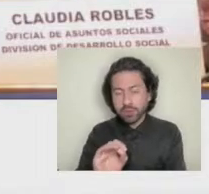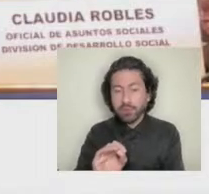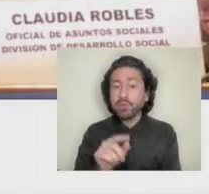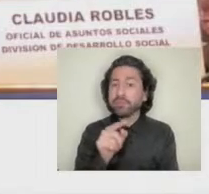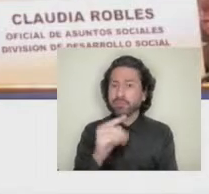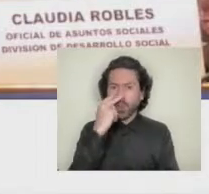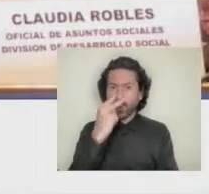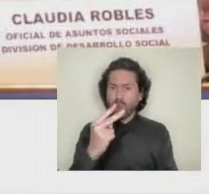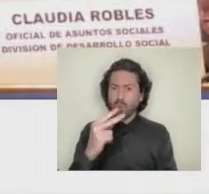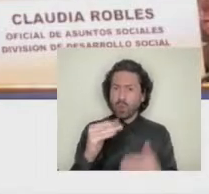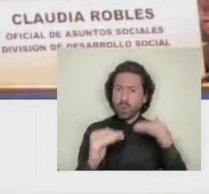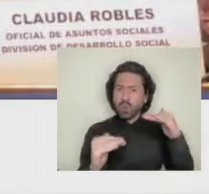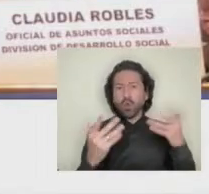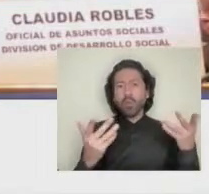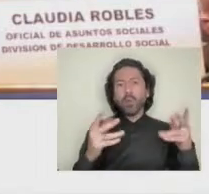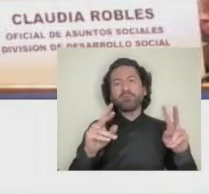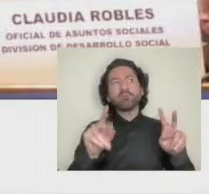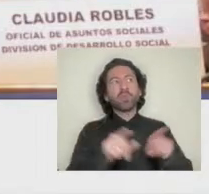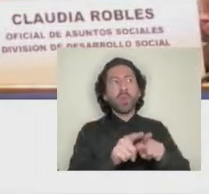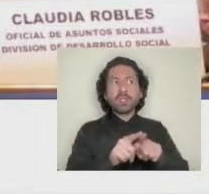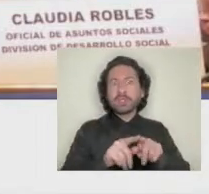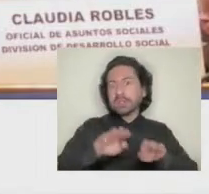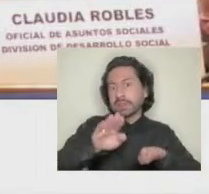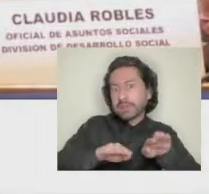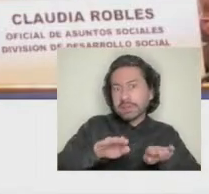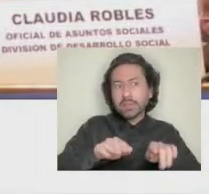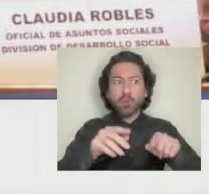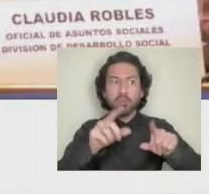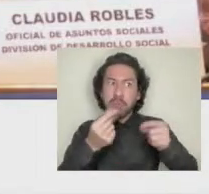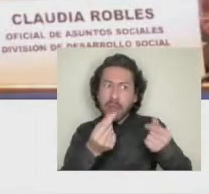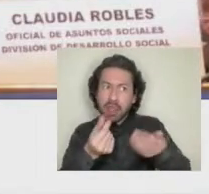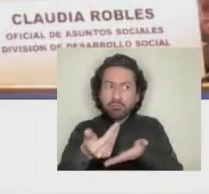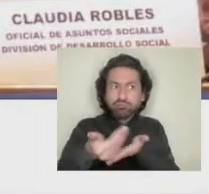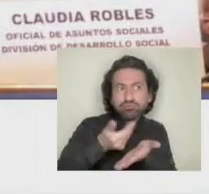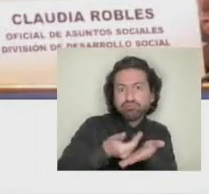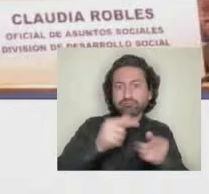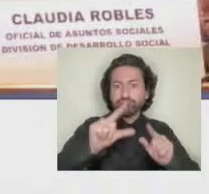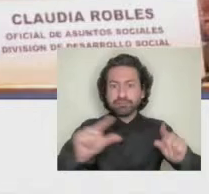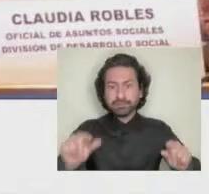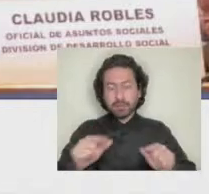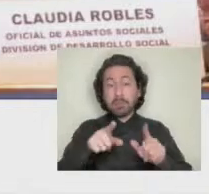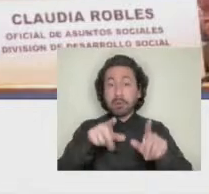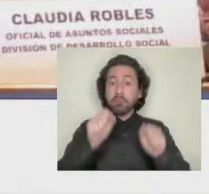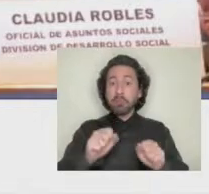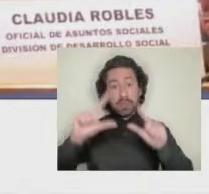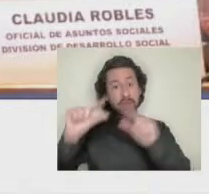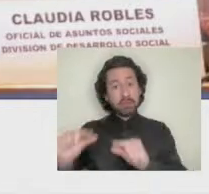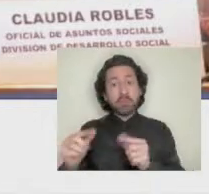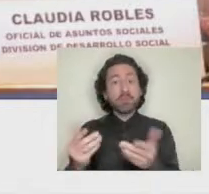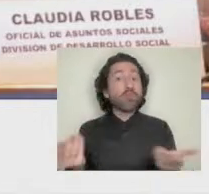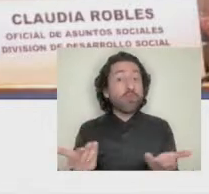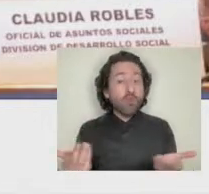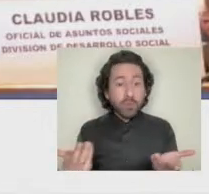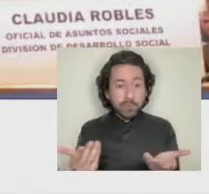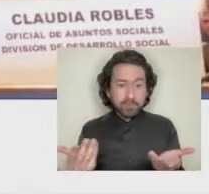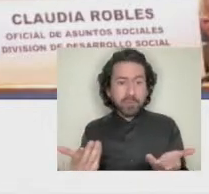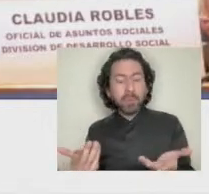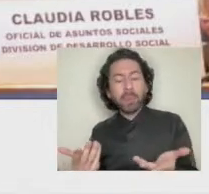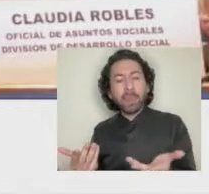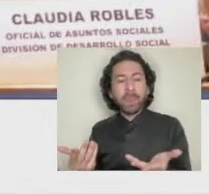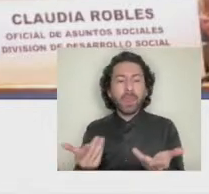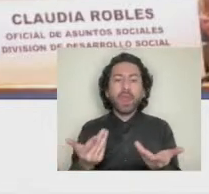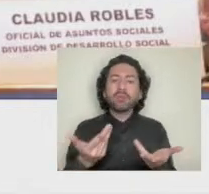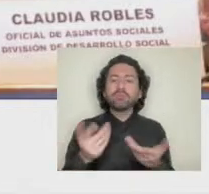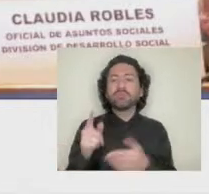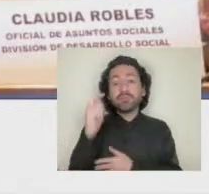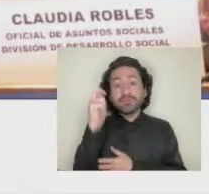percentage points. Still very important per level of income, but it is possible to reduce that primarily, as we saw yesterday, via the